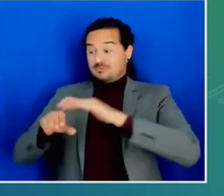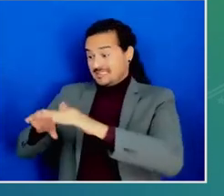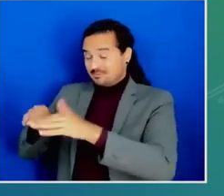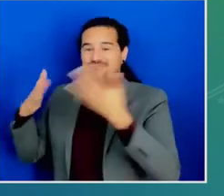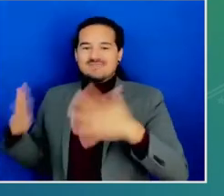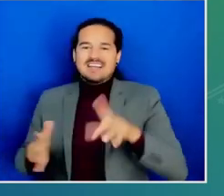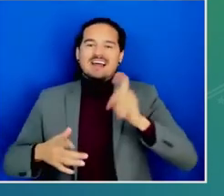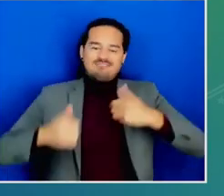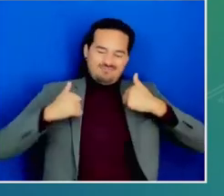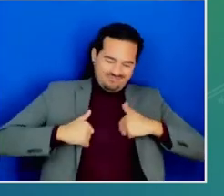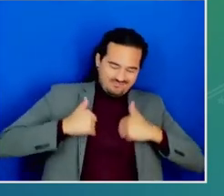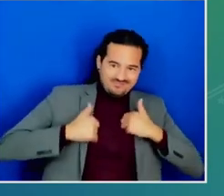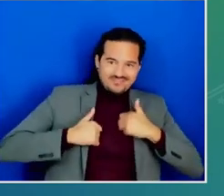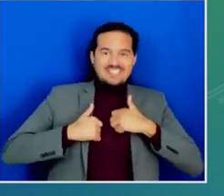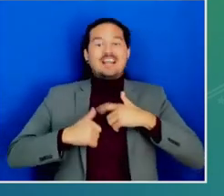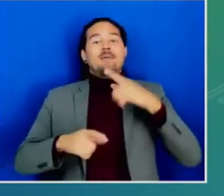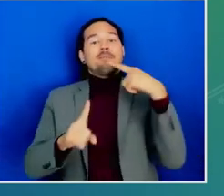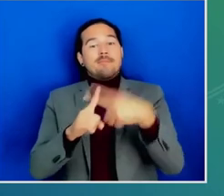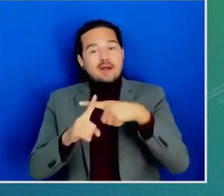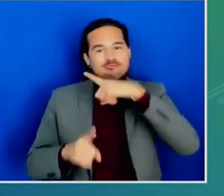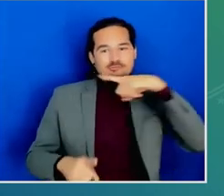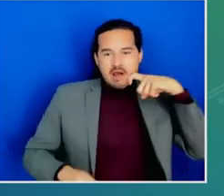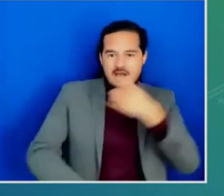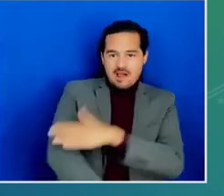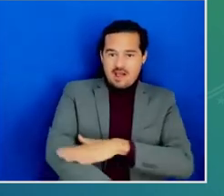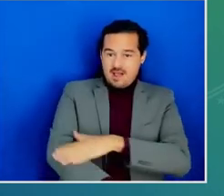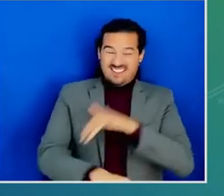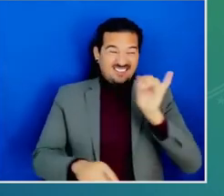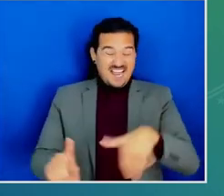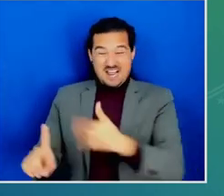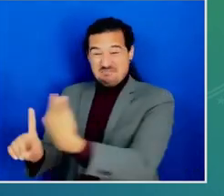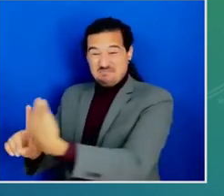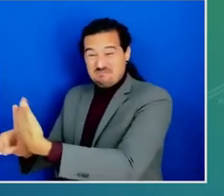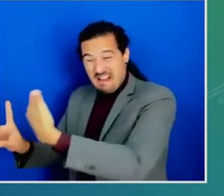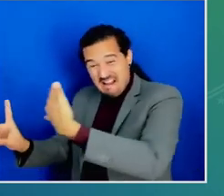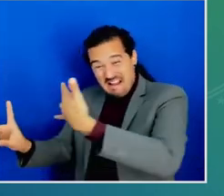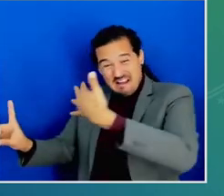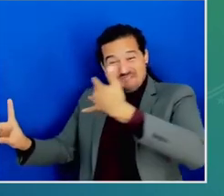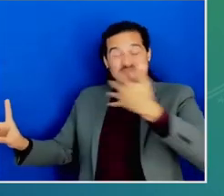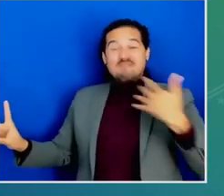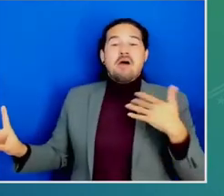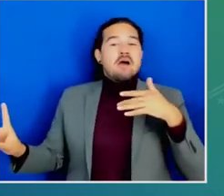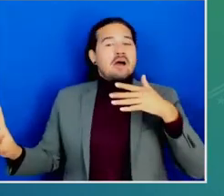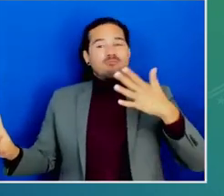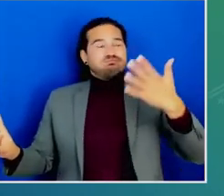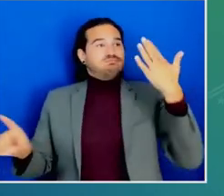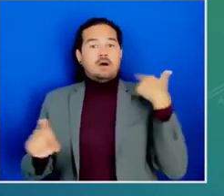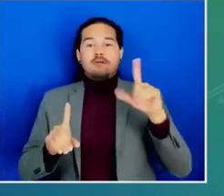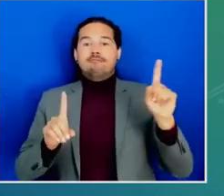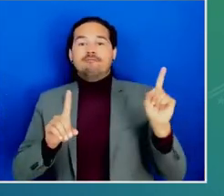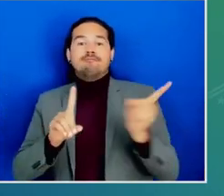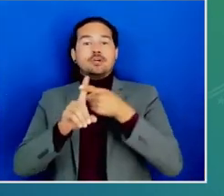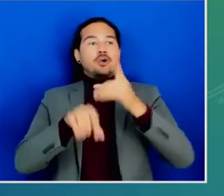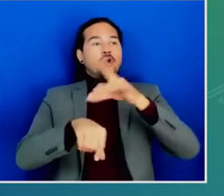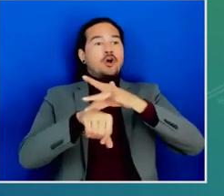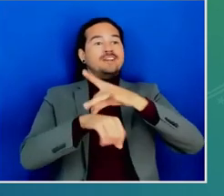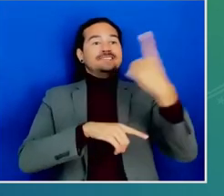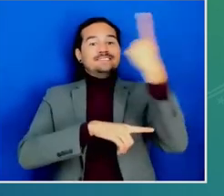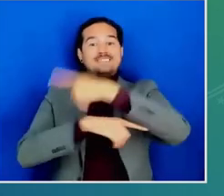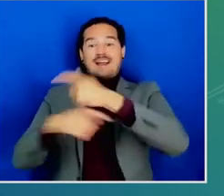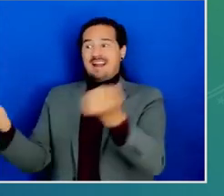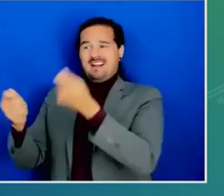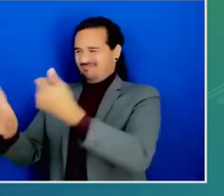at the same time. Well, that was back in the 60s, before the first Earth Day. But we managed,